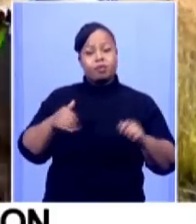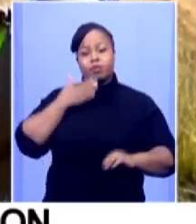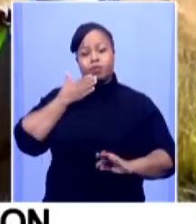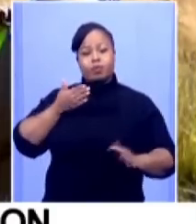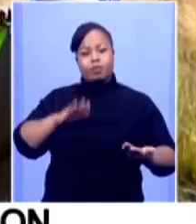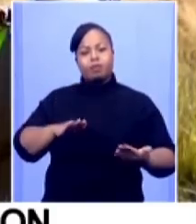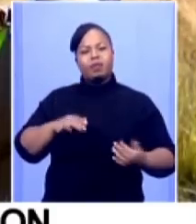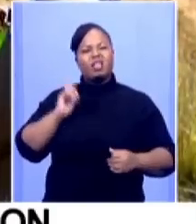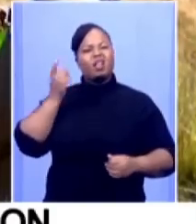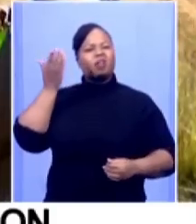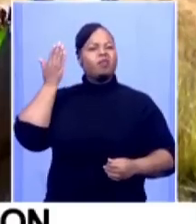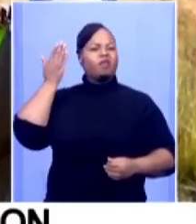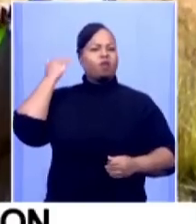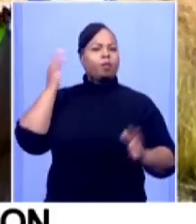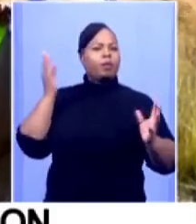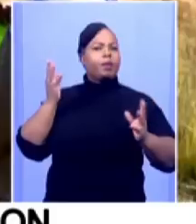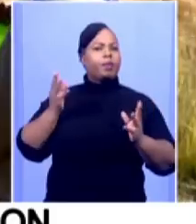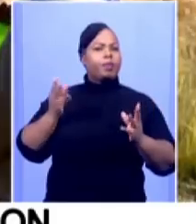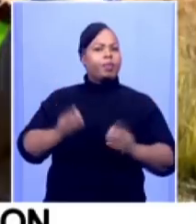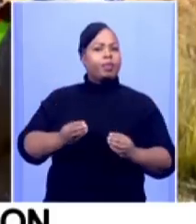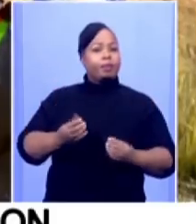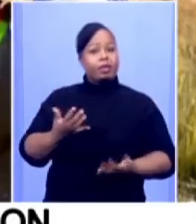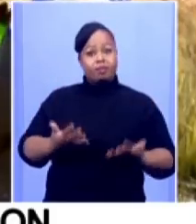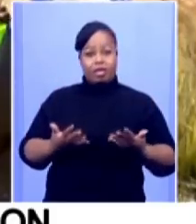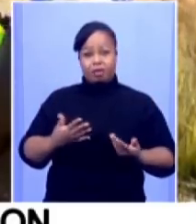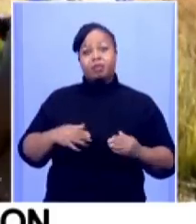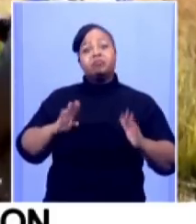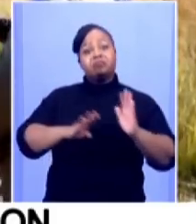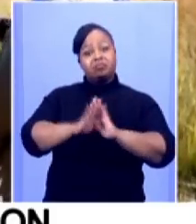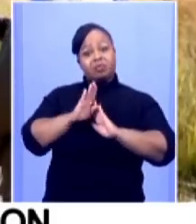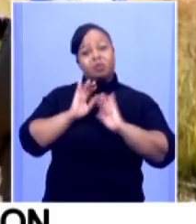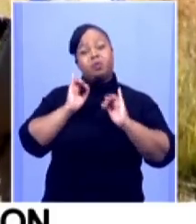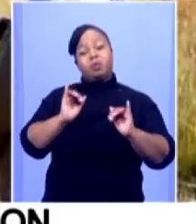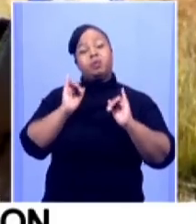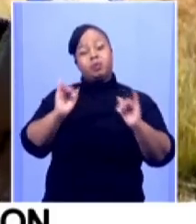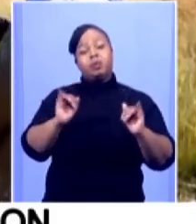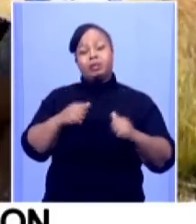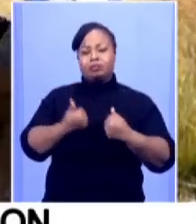dropped, but it might seem that we might be going back to the bad old days where